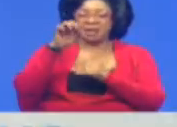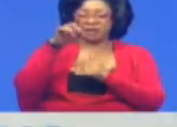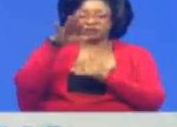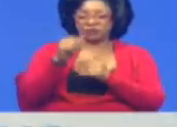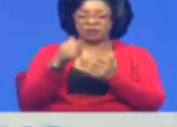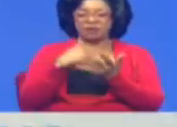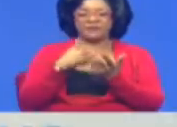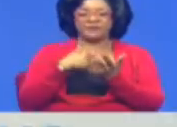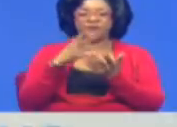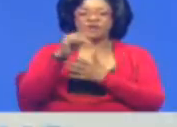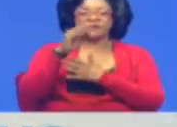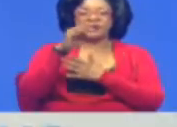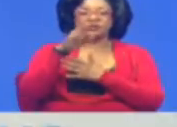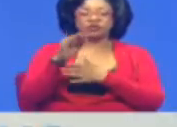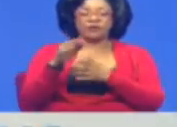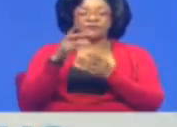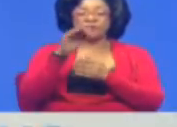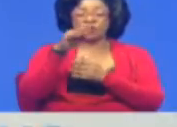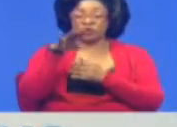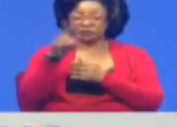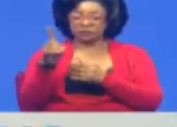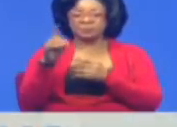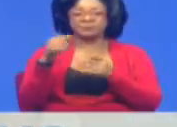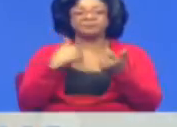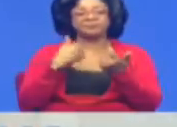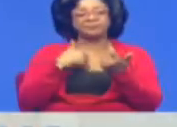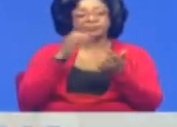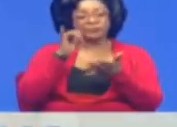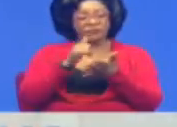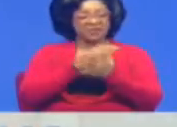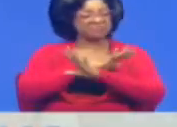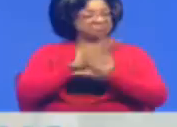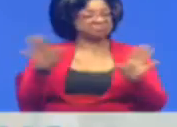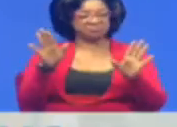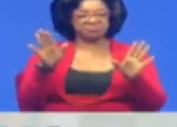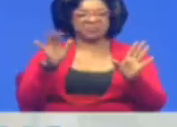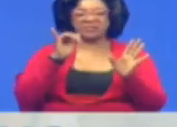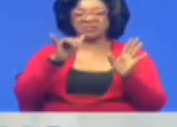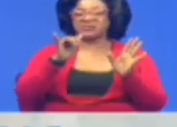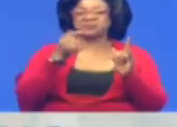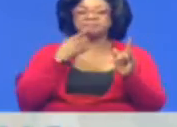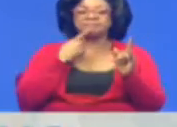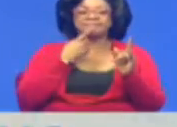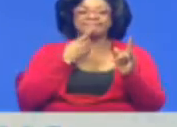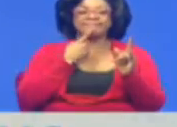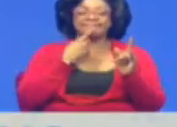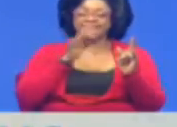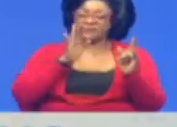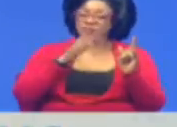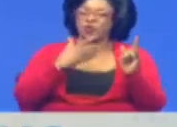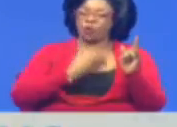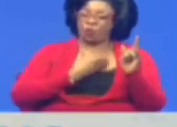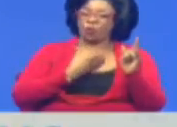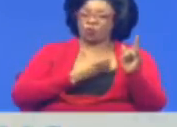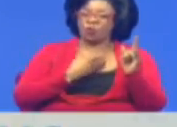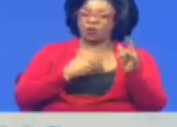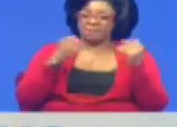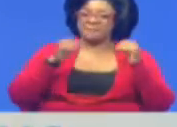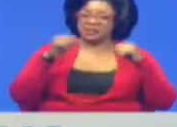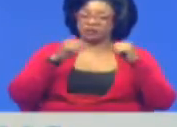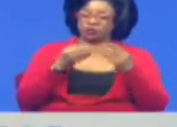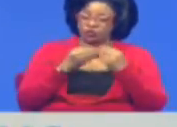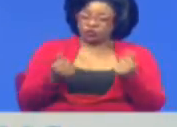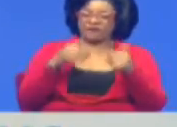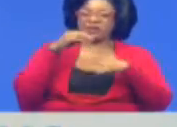Liberation Front. The government, however, has already rejected the offer, believing in its own ability to solve the internal